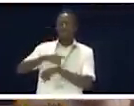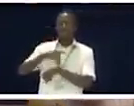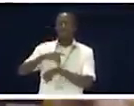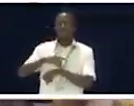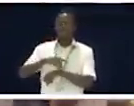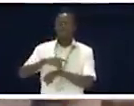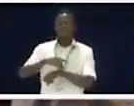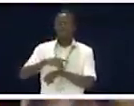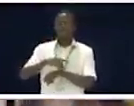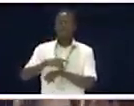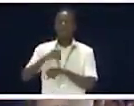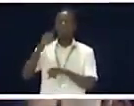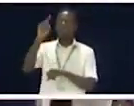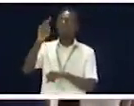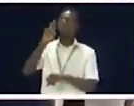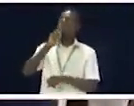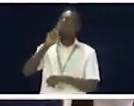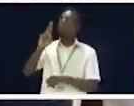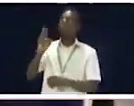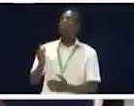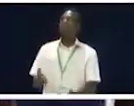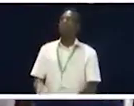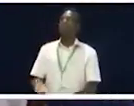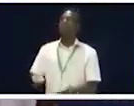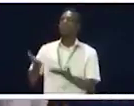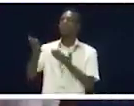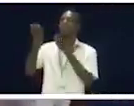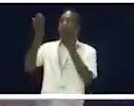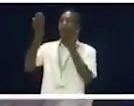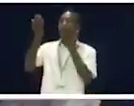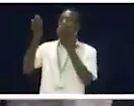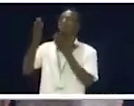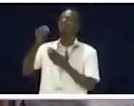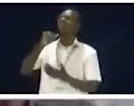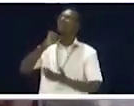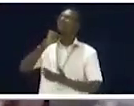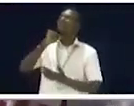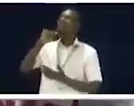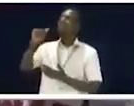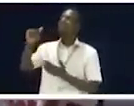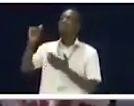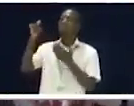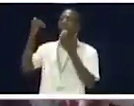earth, you are exalted, unlimited,